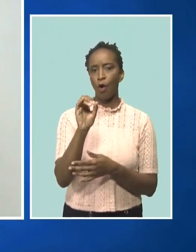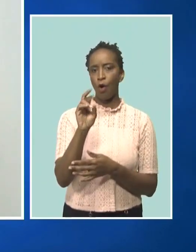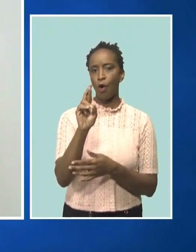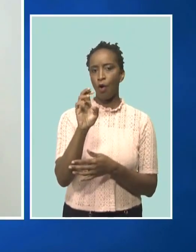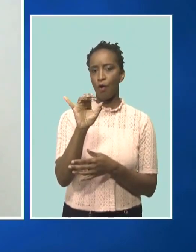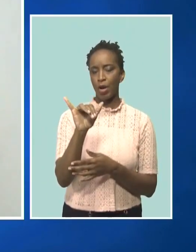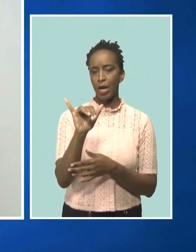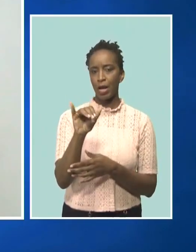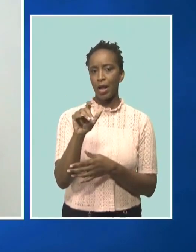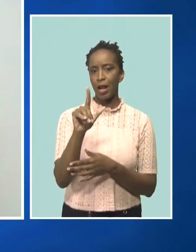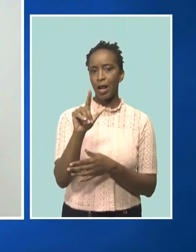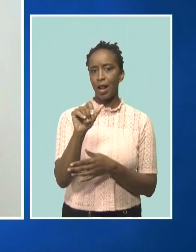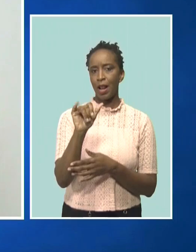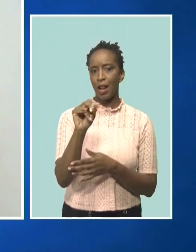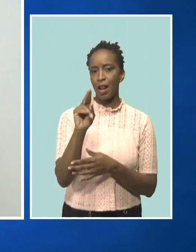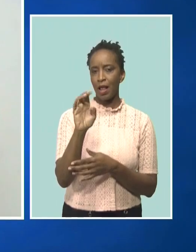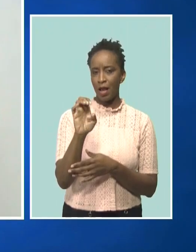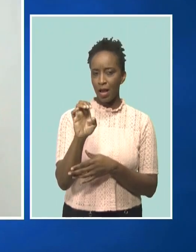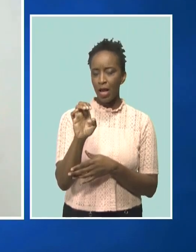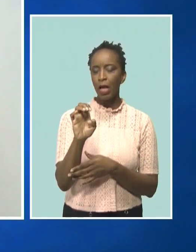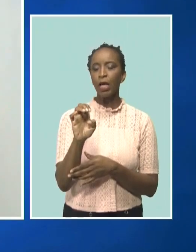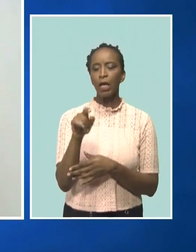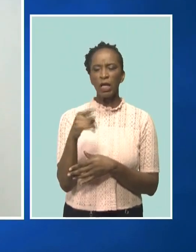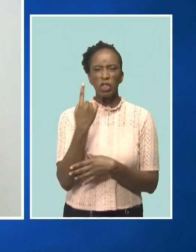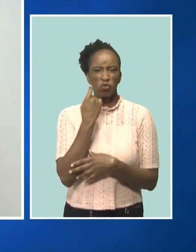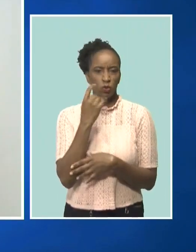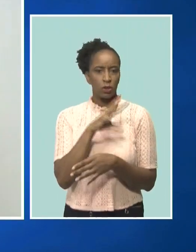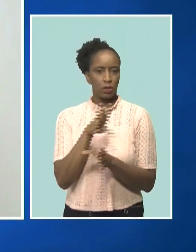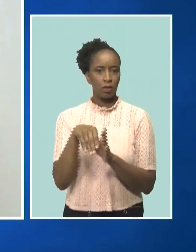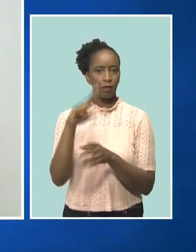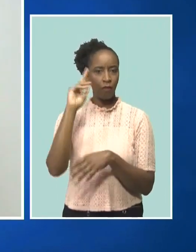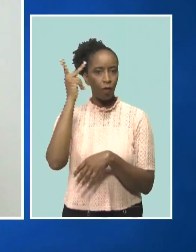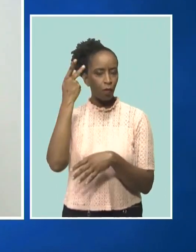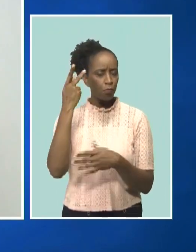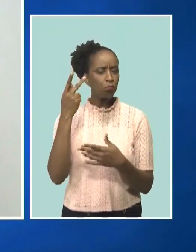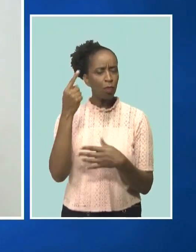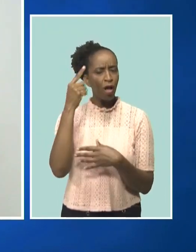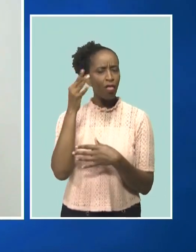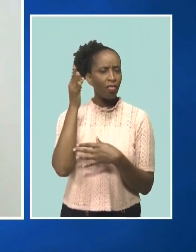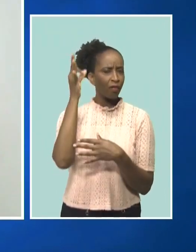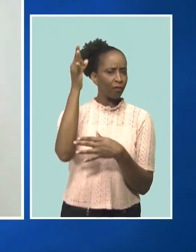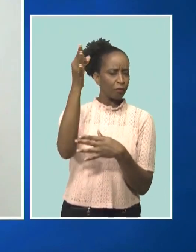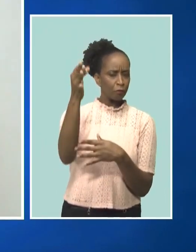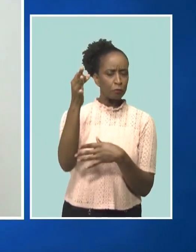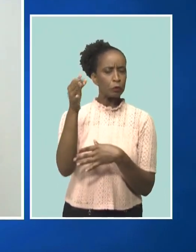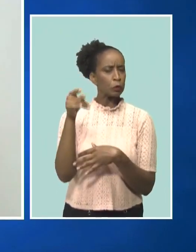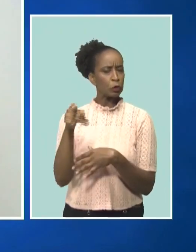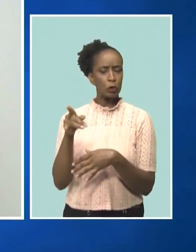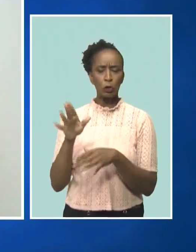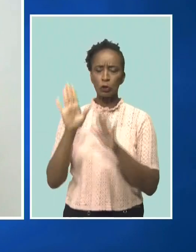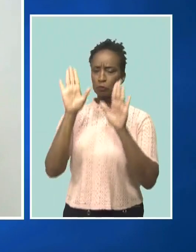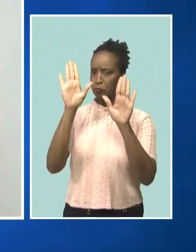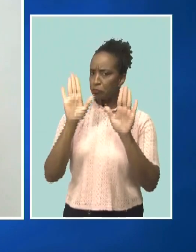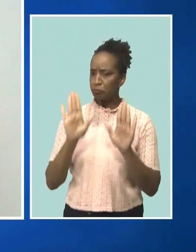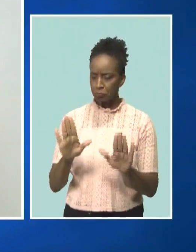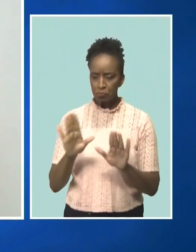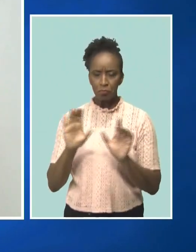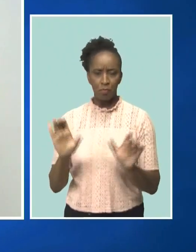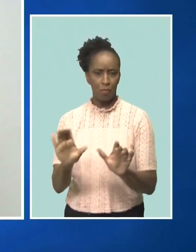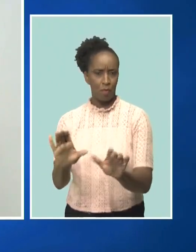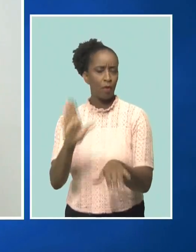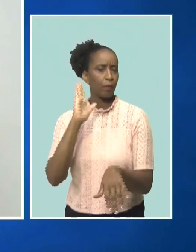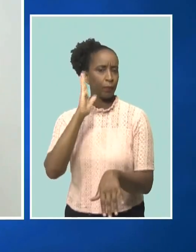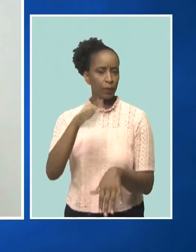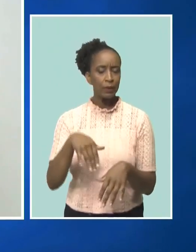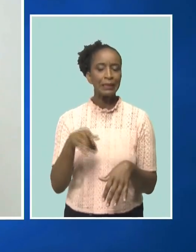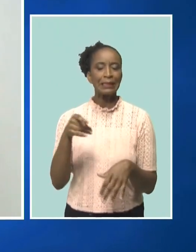a young Turk in politics, and I think he has a bright future. He too has asked to be relieved of his responsibilities, and I think it's important that we note